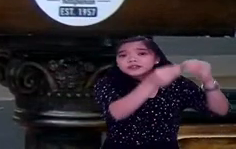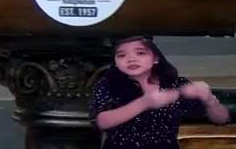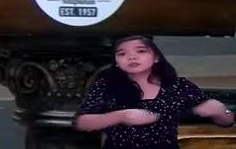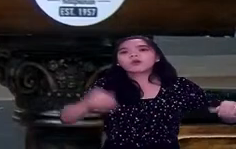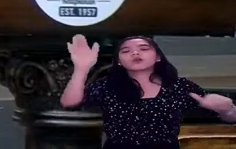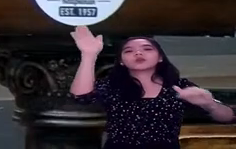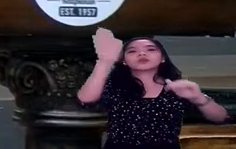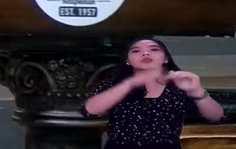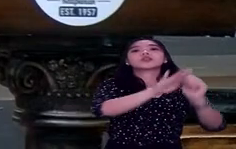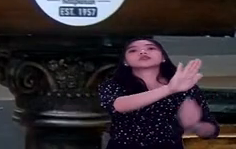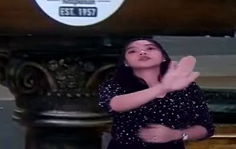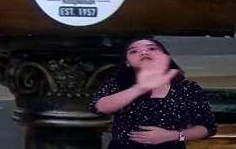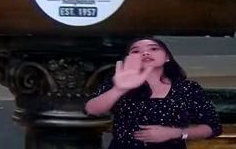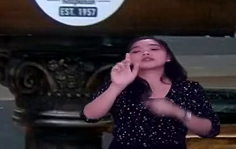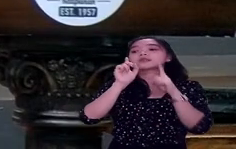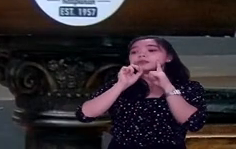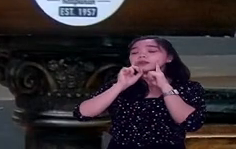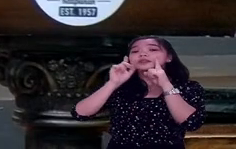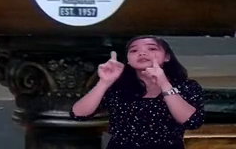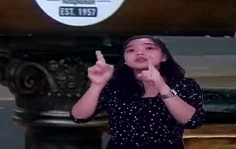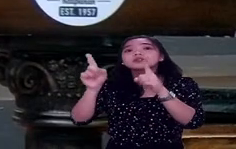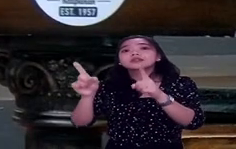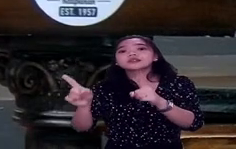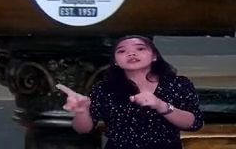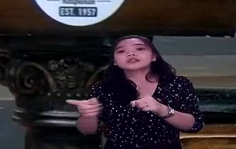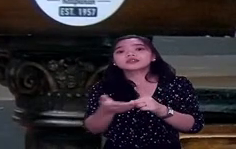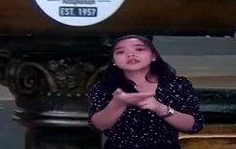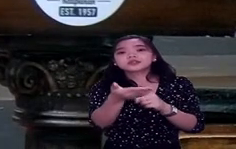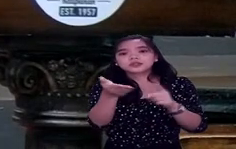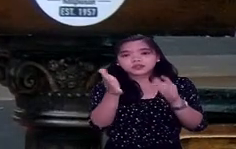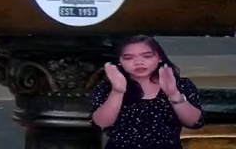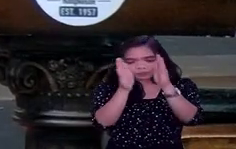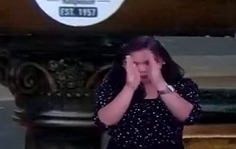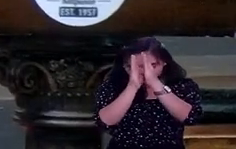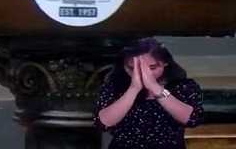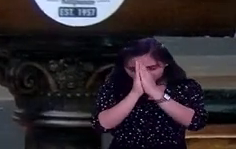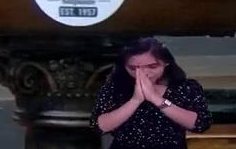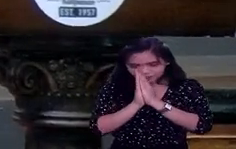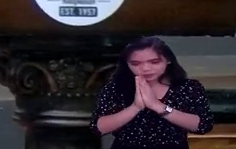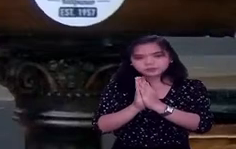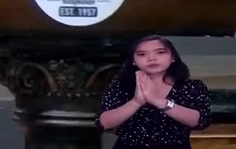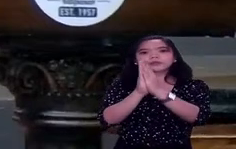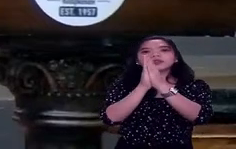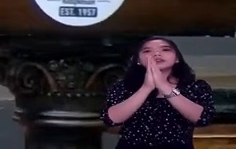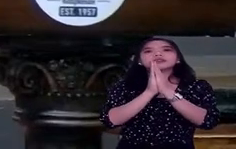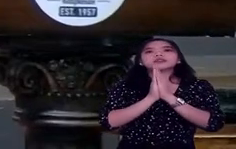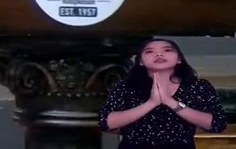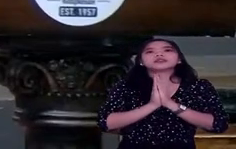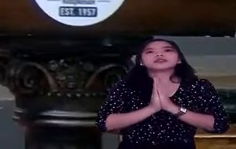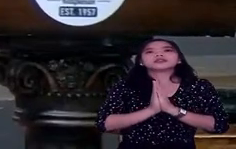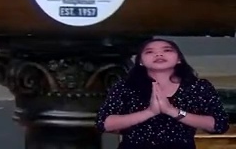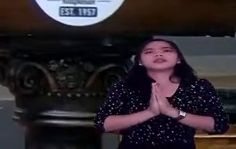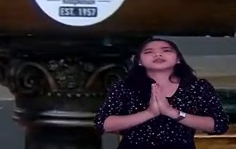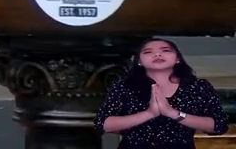Jesus. He is more than just the answer to your prayer,